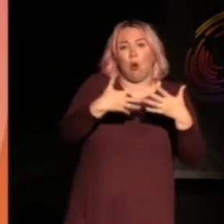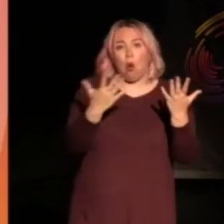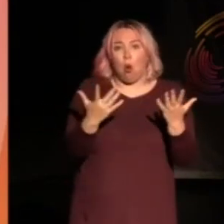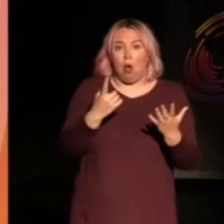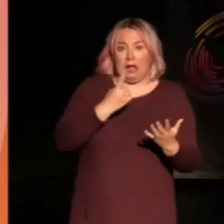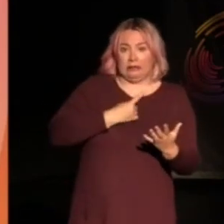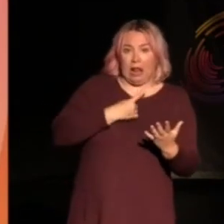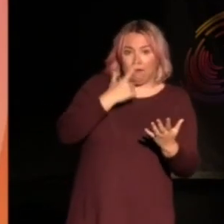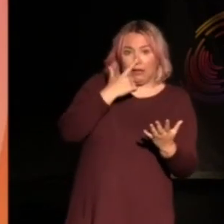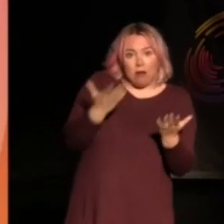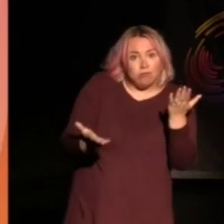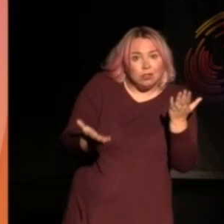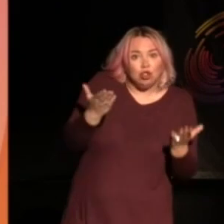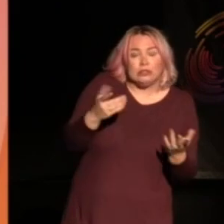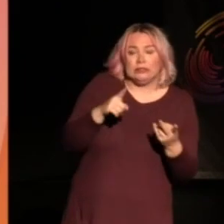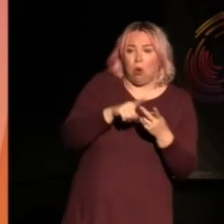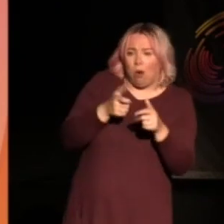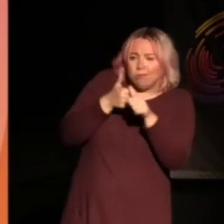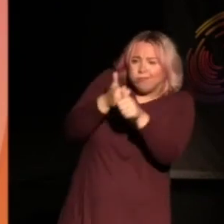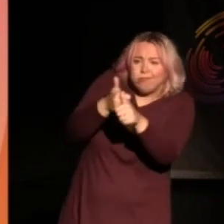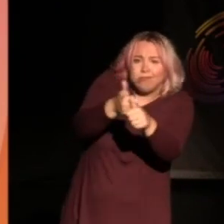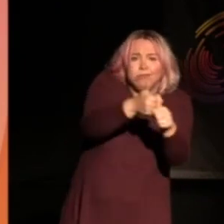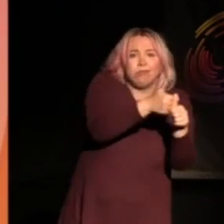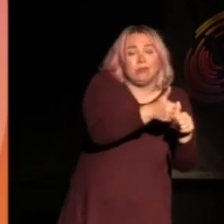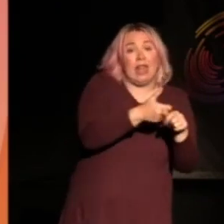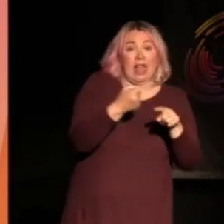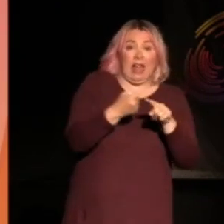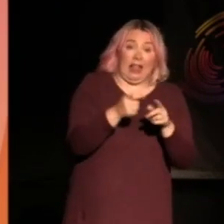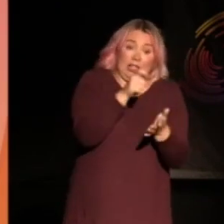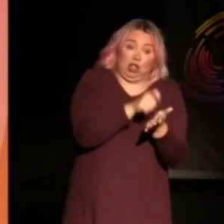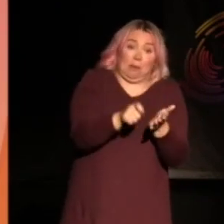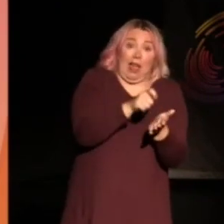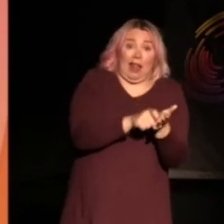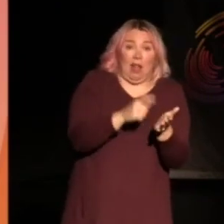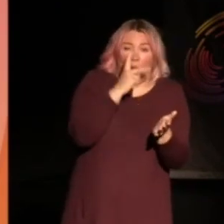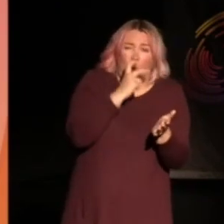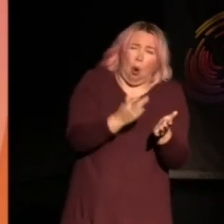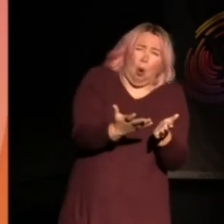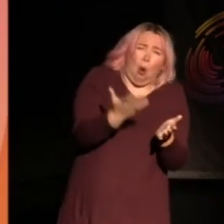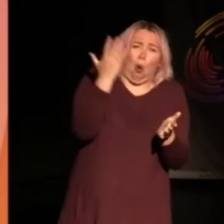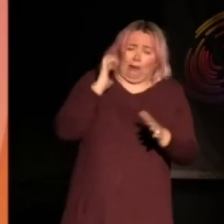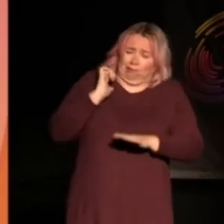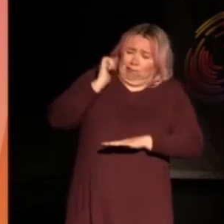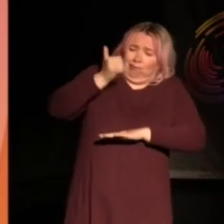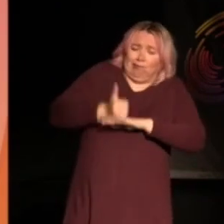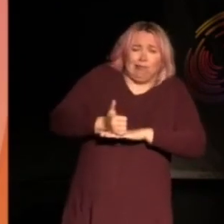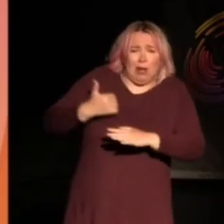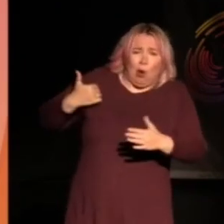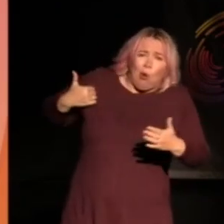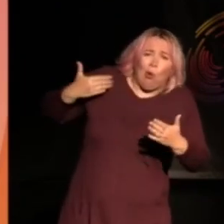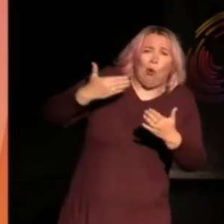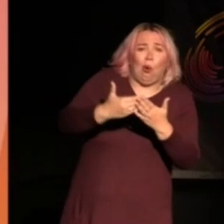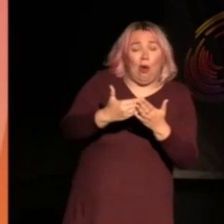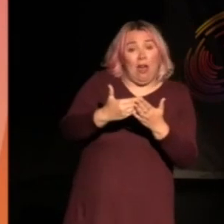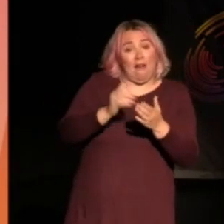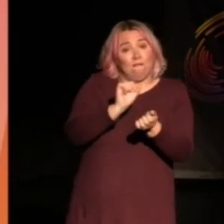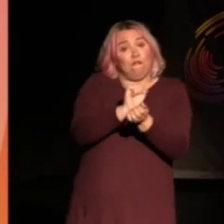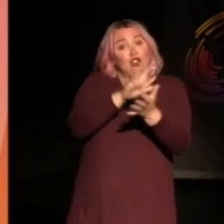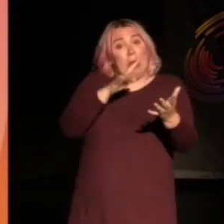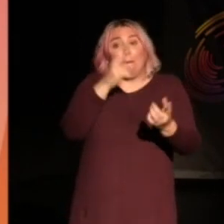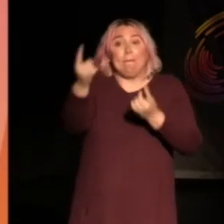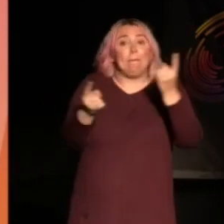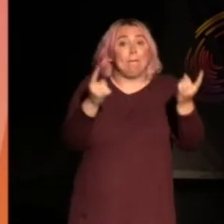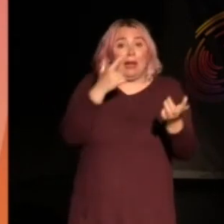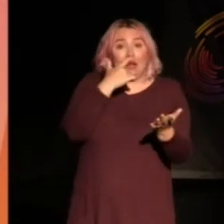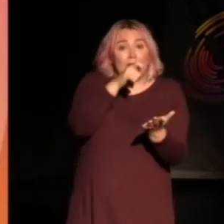and others. And English Penn is one of the oldest human rights organisations. It's championing the freedom to write and the freedom